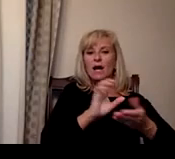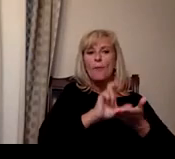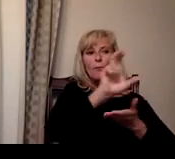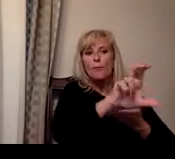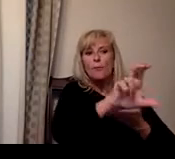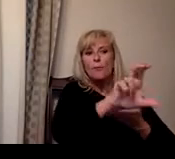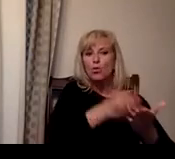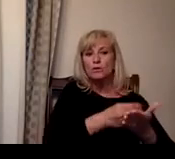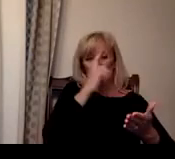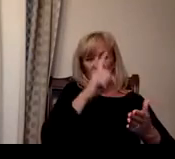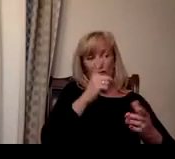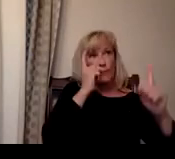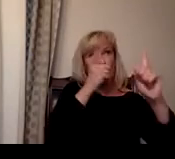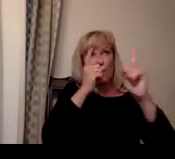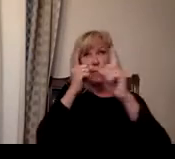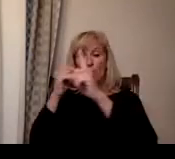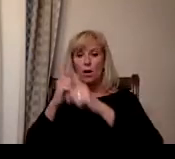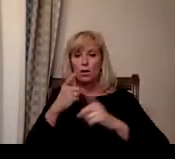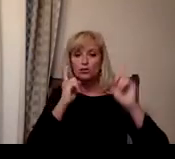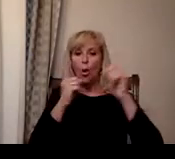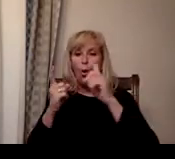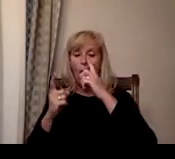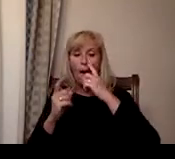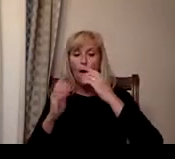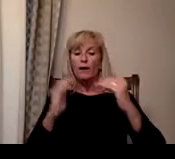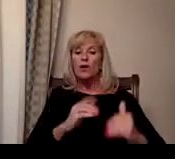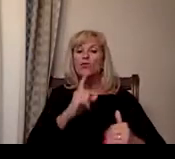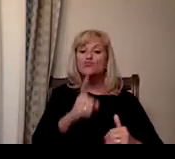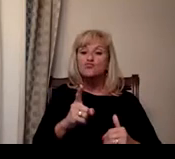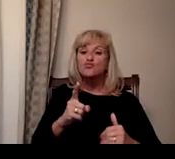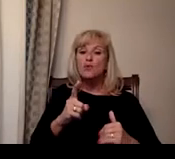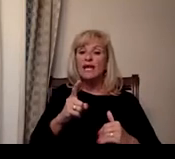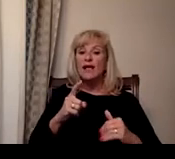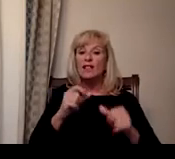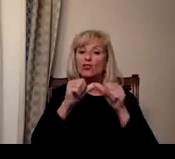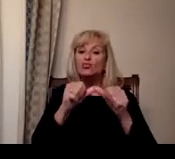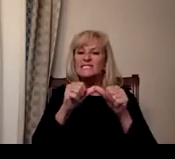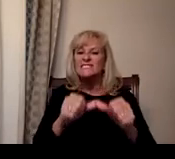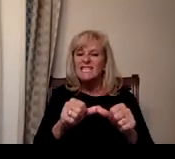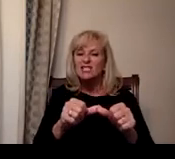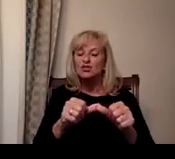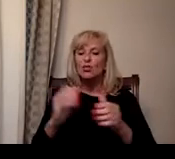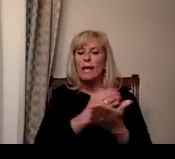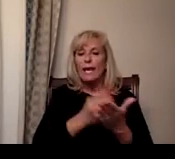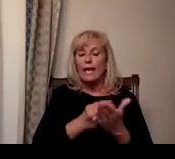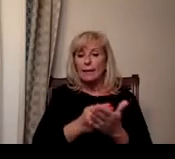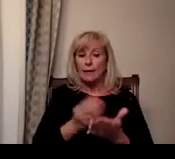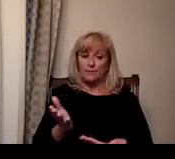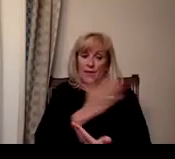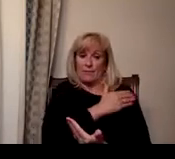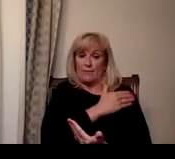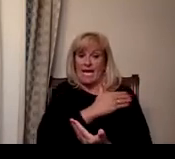is. And real residual income. I can tell you from that previous company, I have customers that I